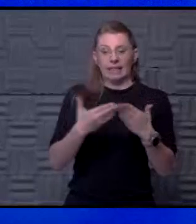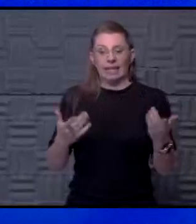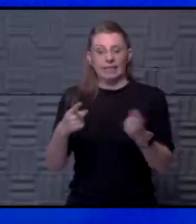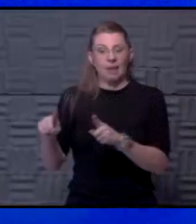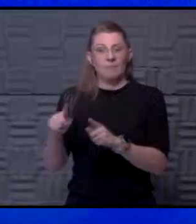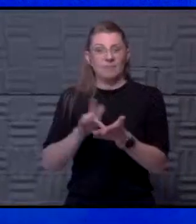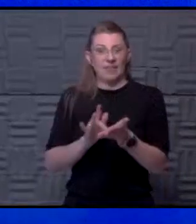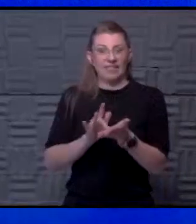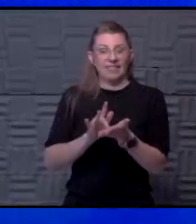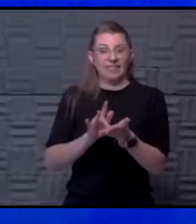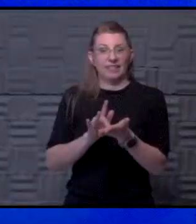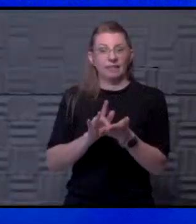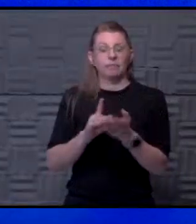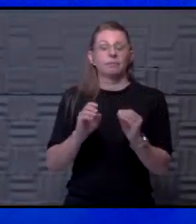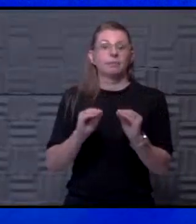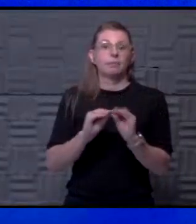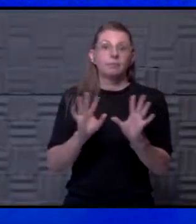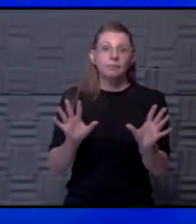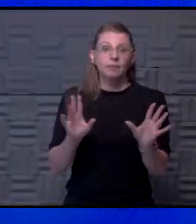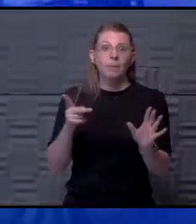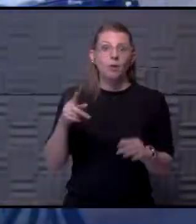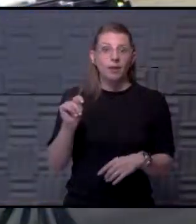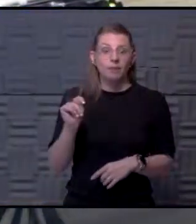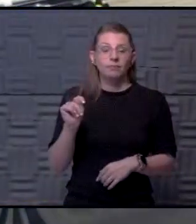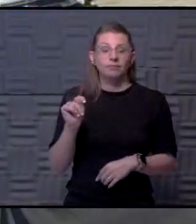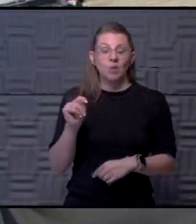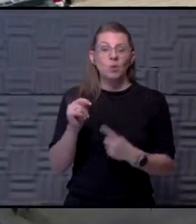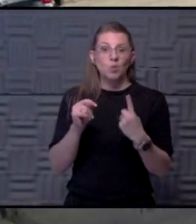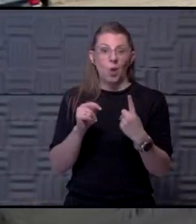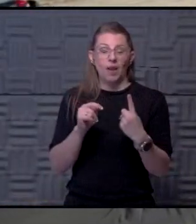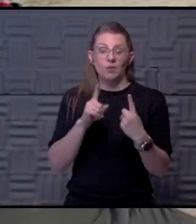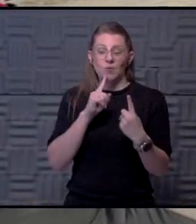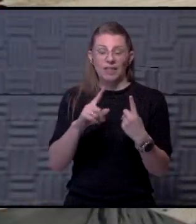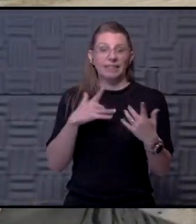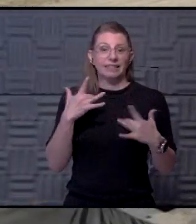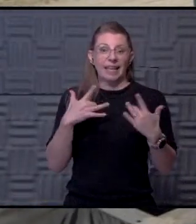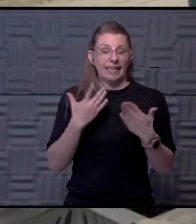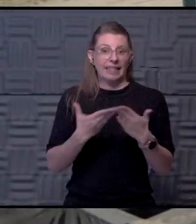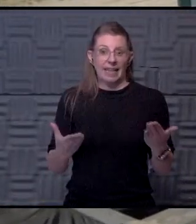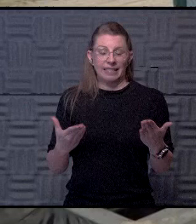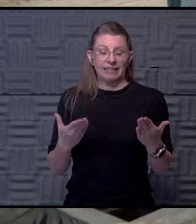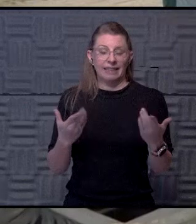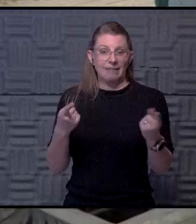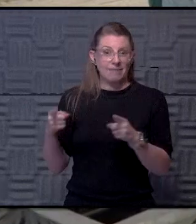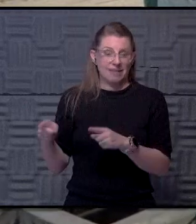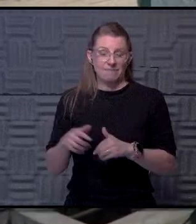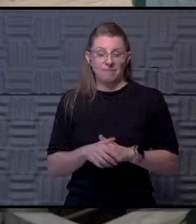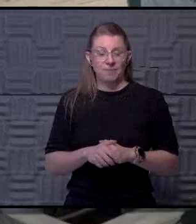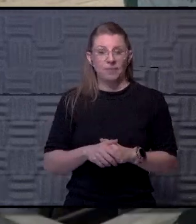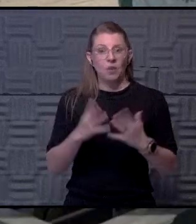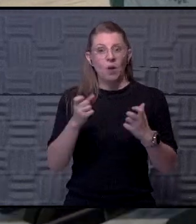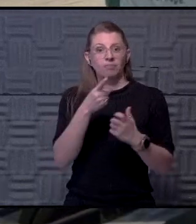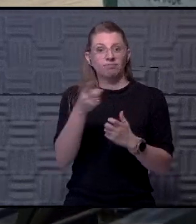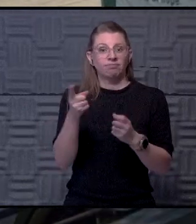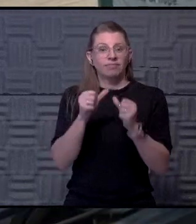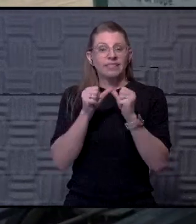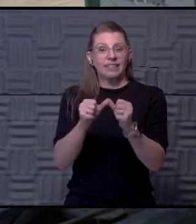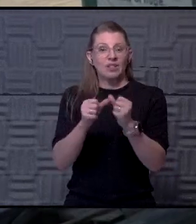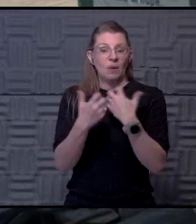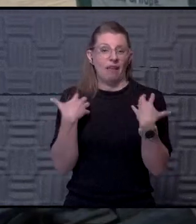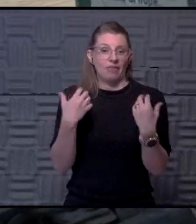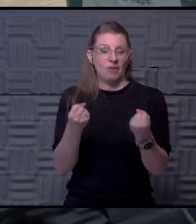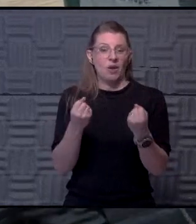in medicine, and clearly proton therapy is one of those really exciting things. We want you to stay healthy. We